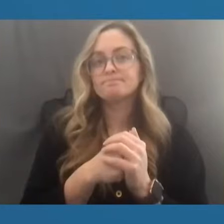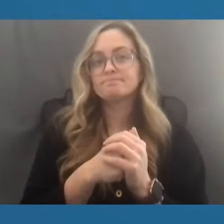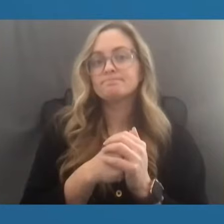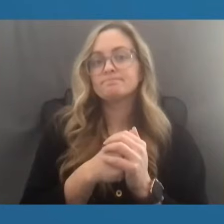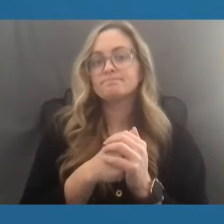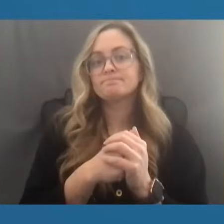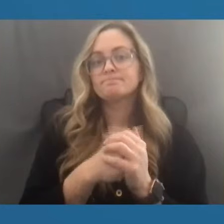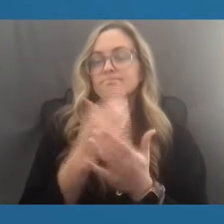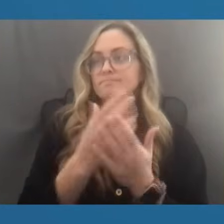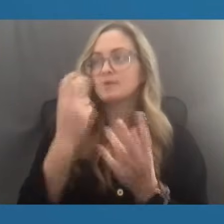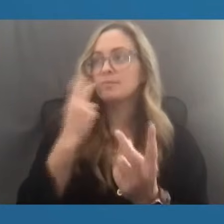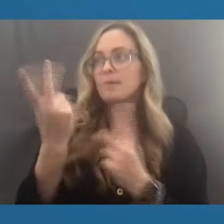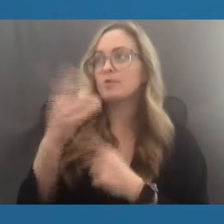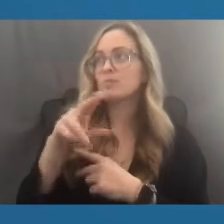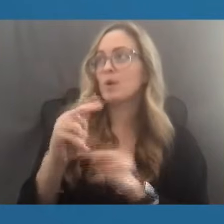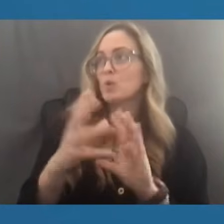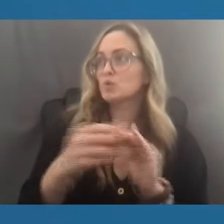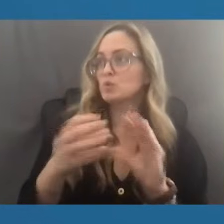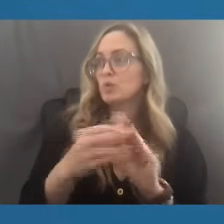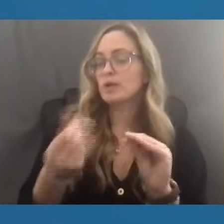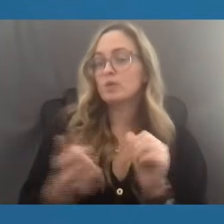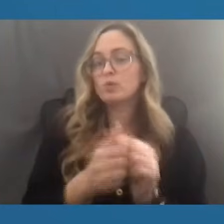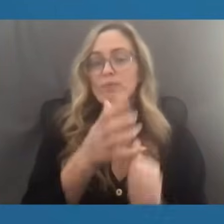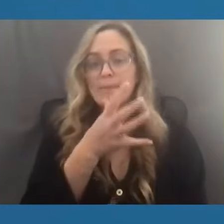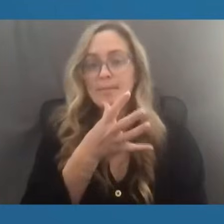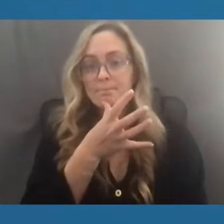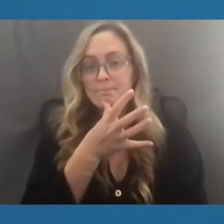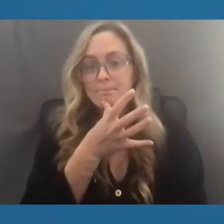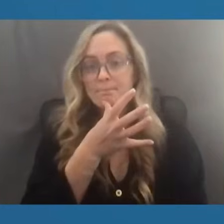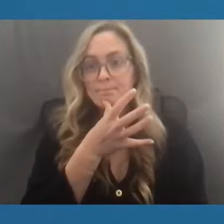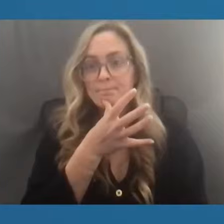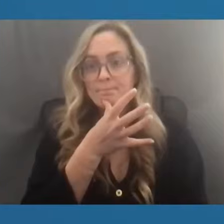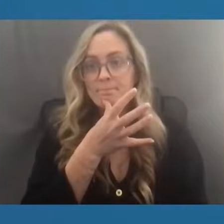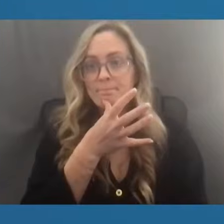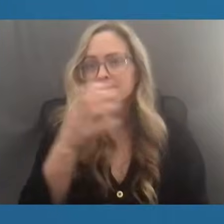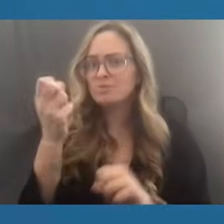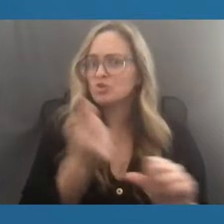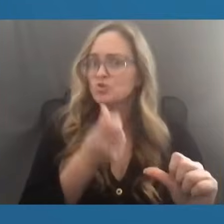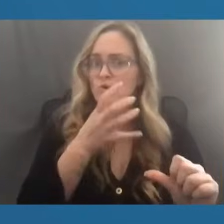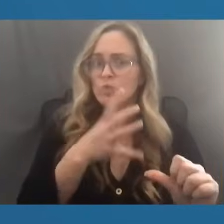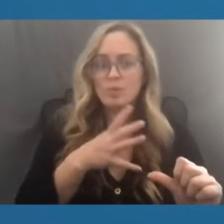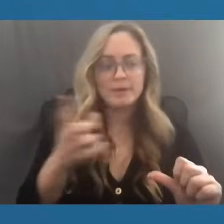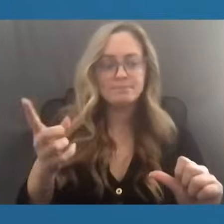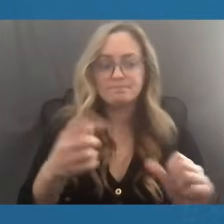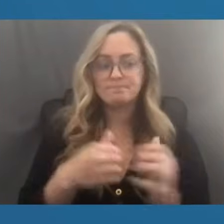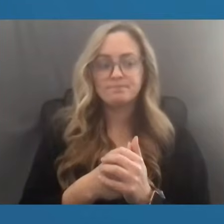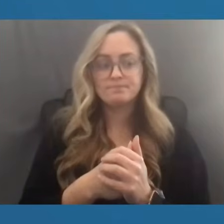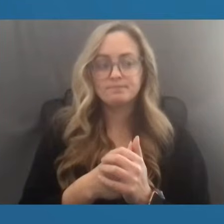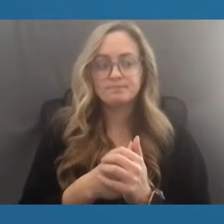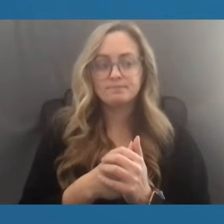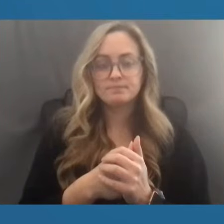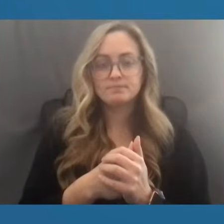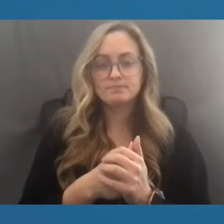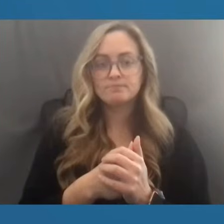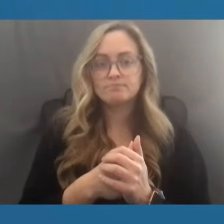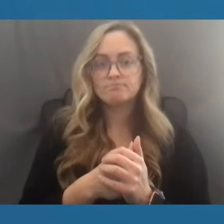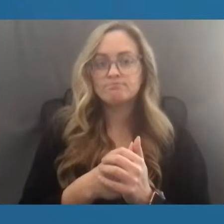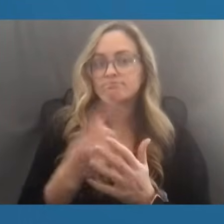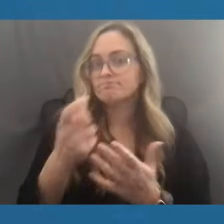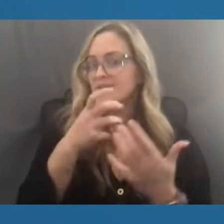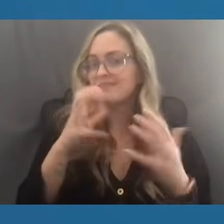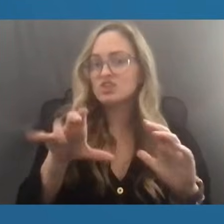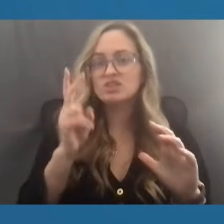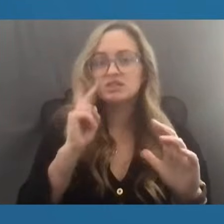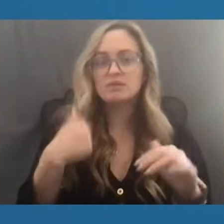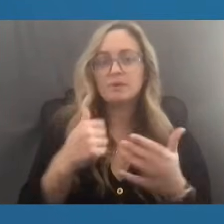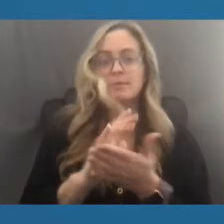some memories of my own story with my mom. A strong woman, someone who did get a chance to see me